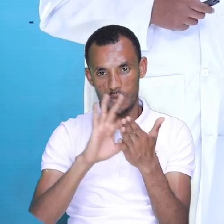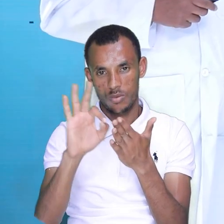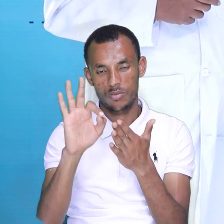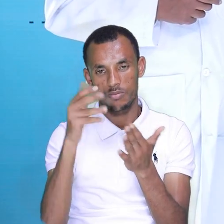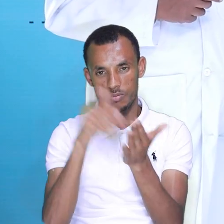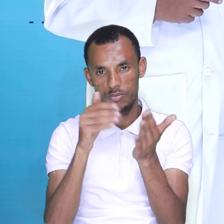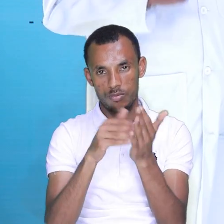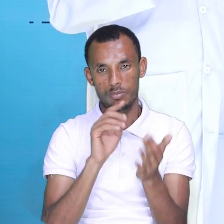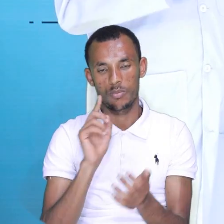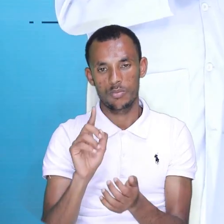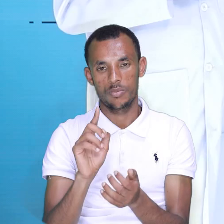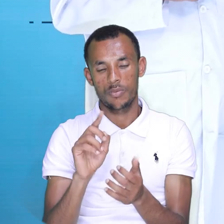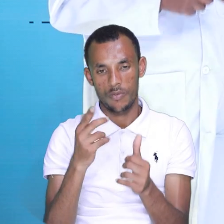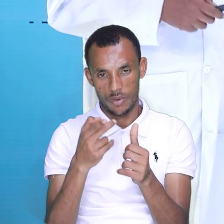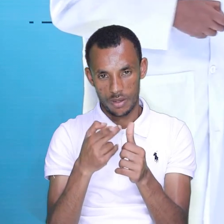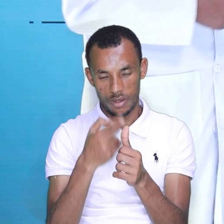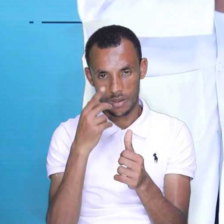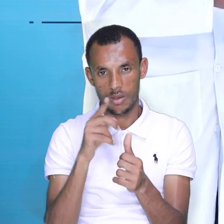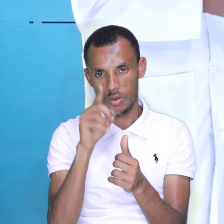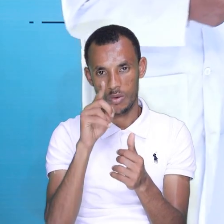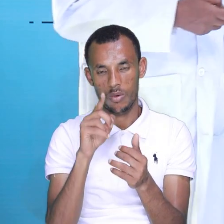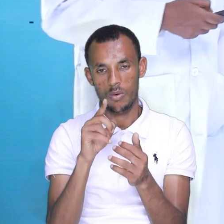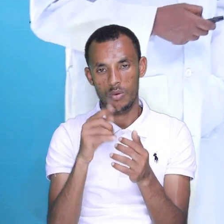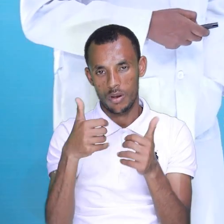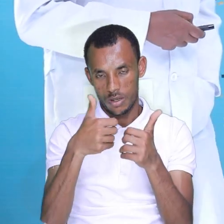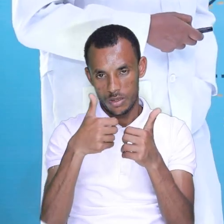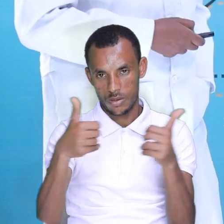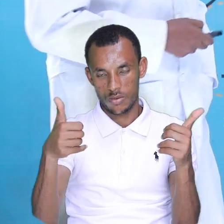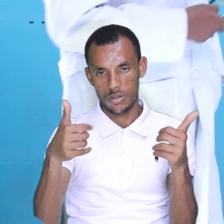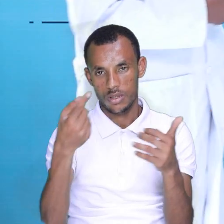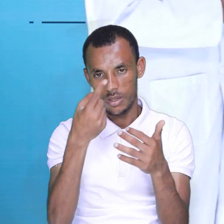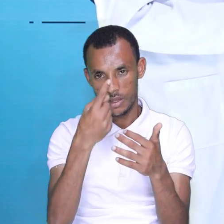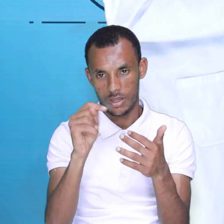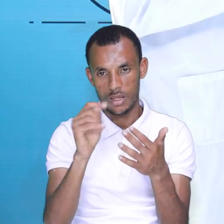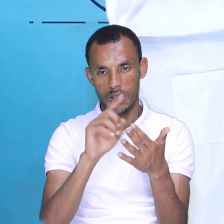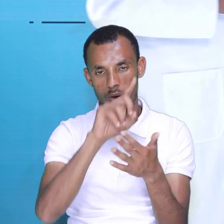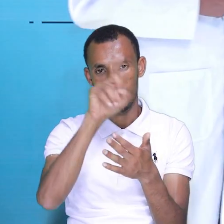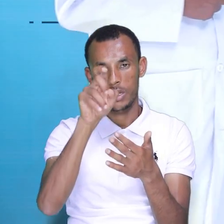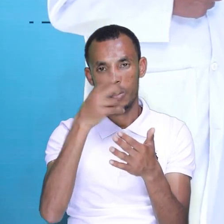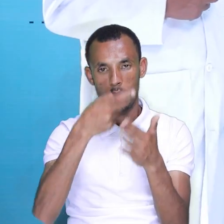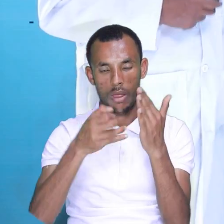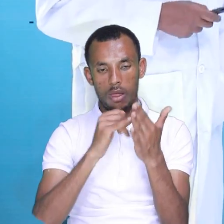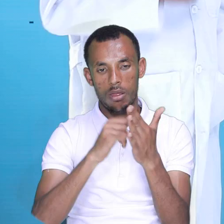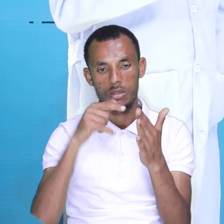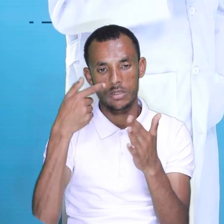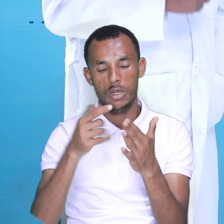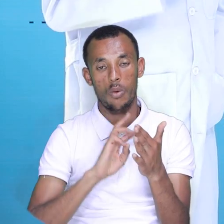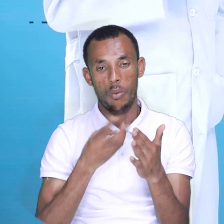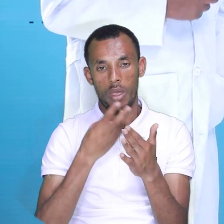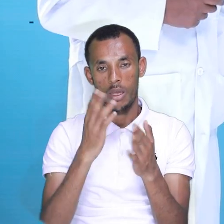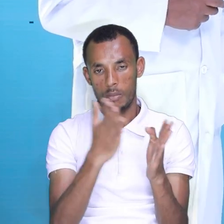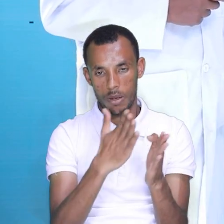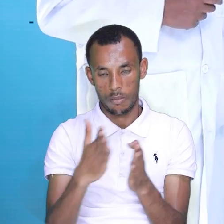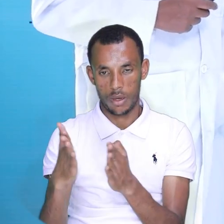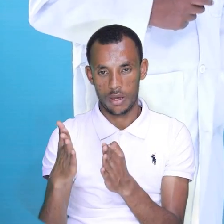repeat. So first, you have to distinguish the question what it says. We are going to